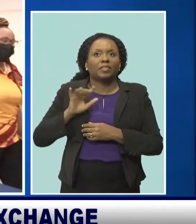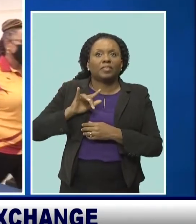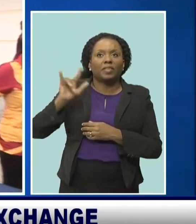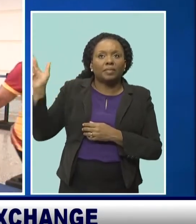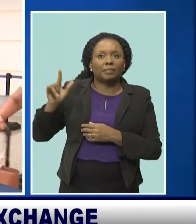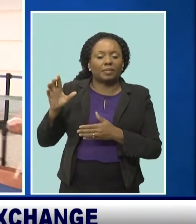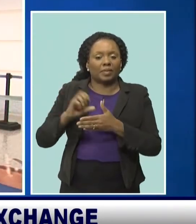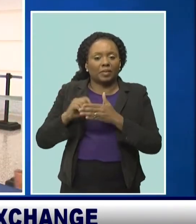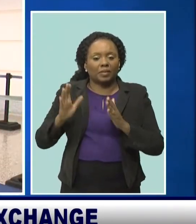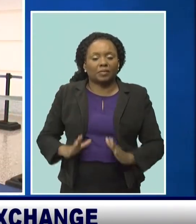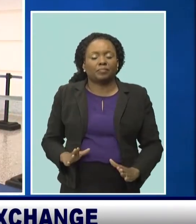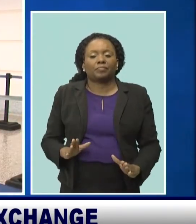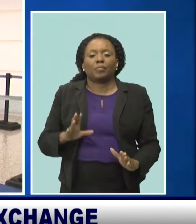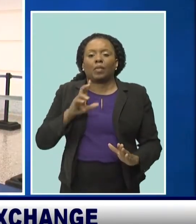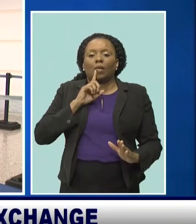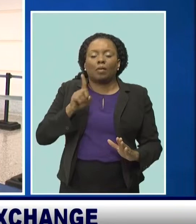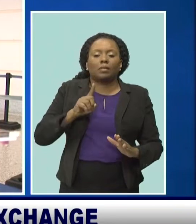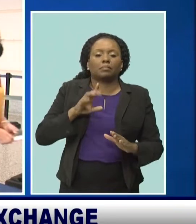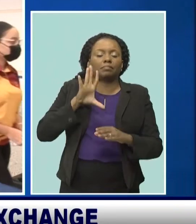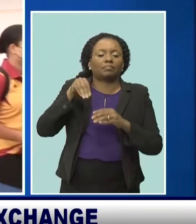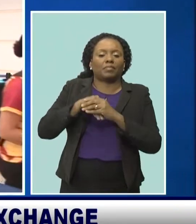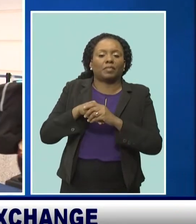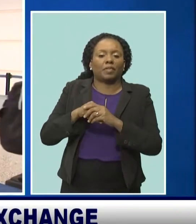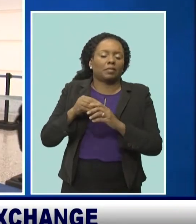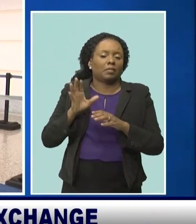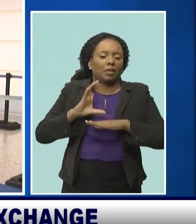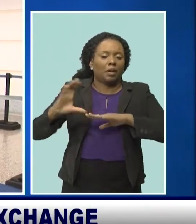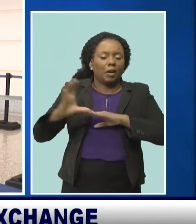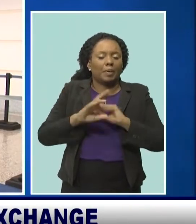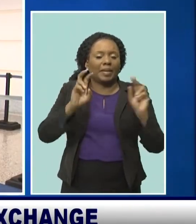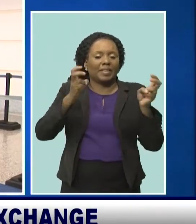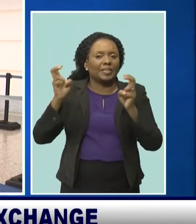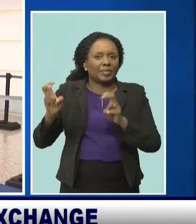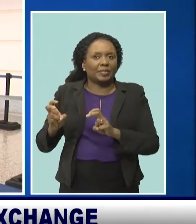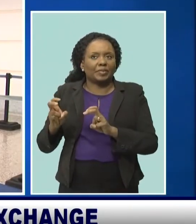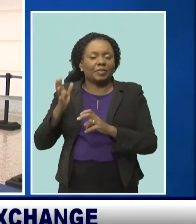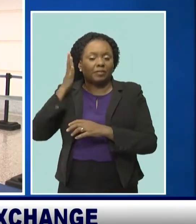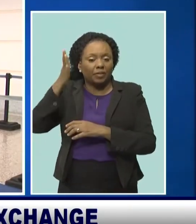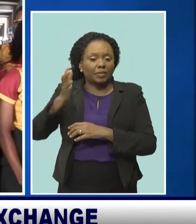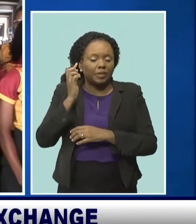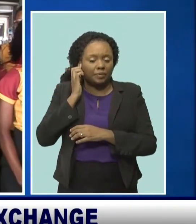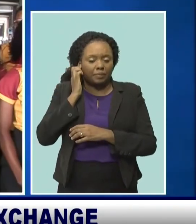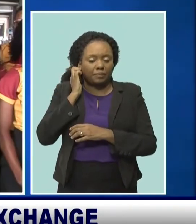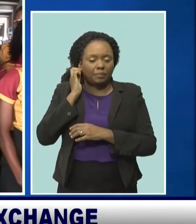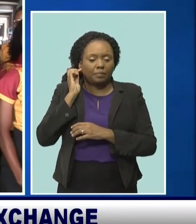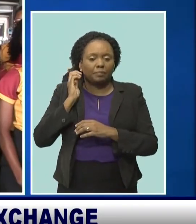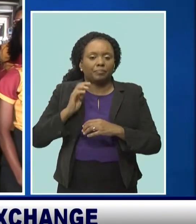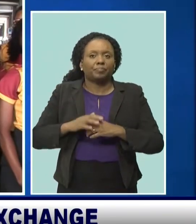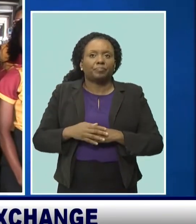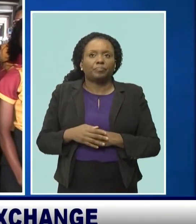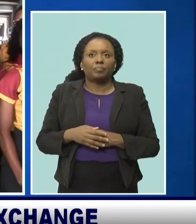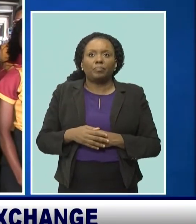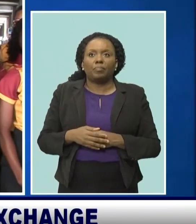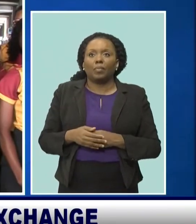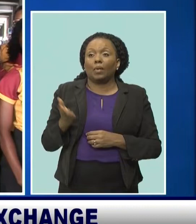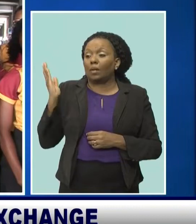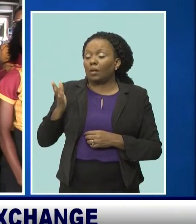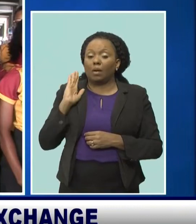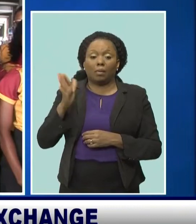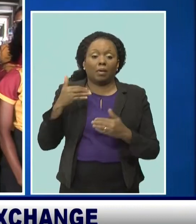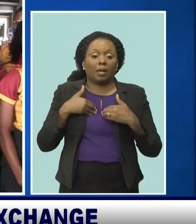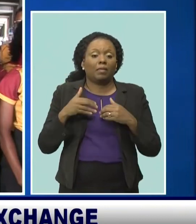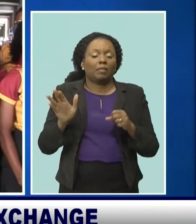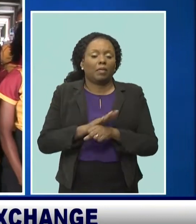expose the students to regional issues they may be confronted with in the future. So it's going to be a full program. Apart from the days when we